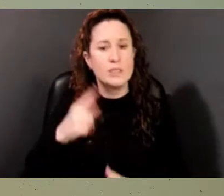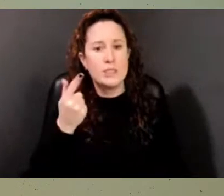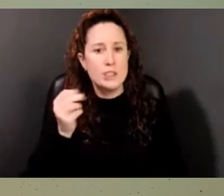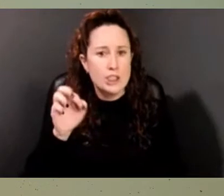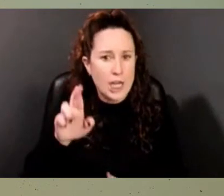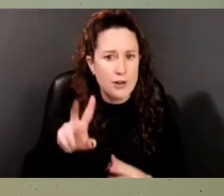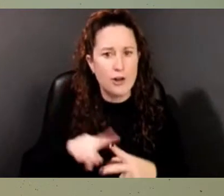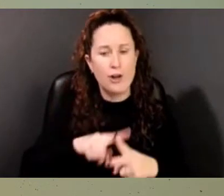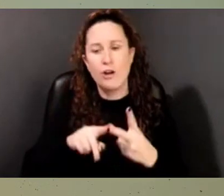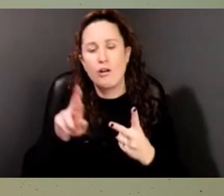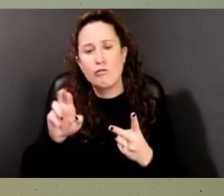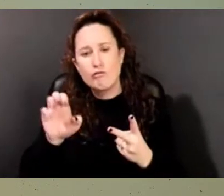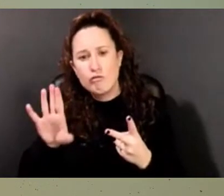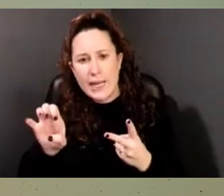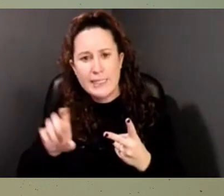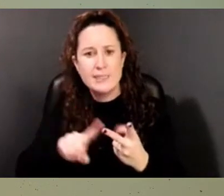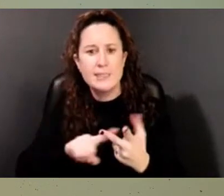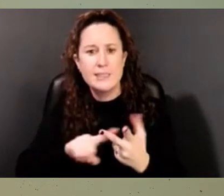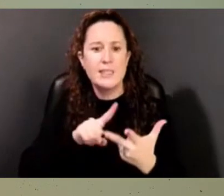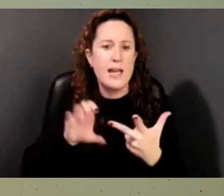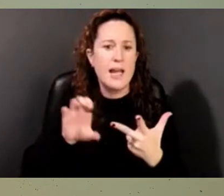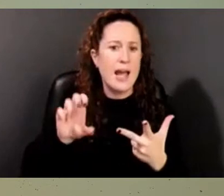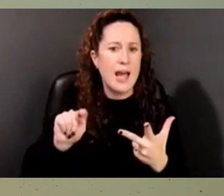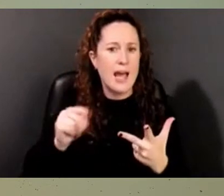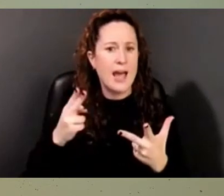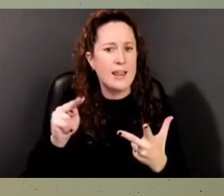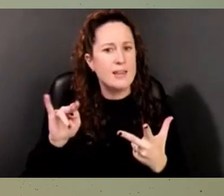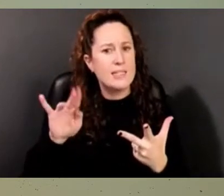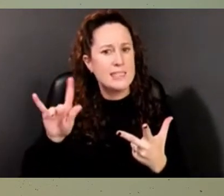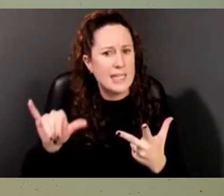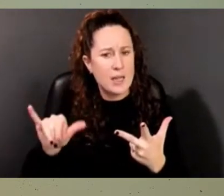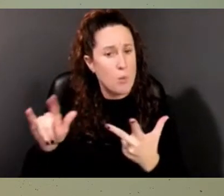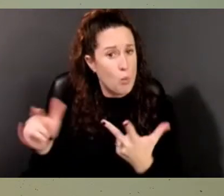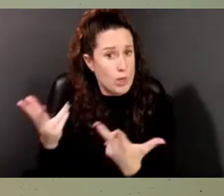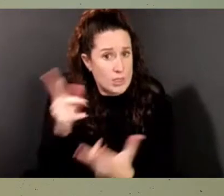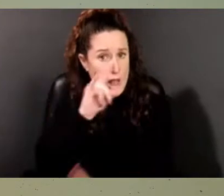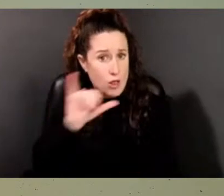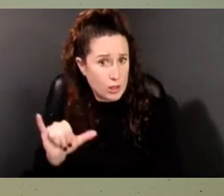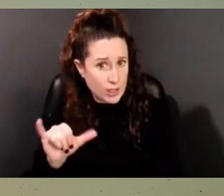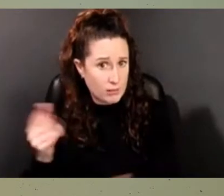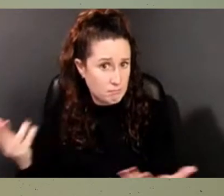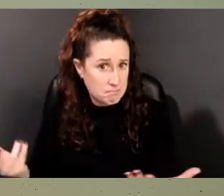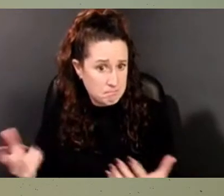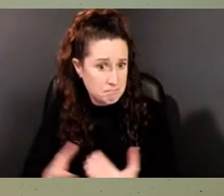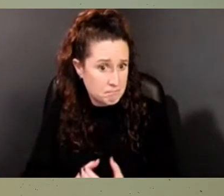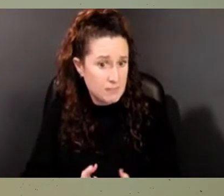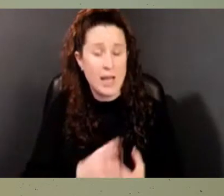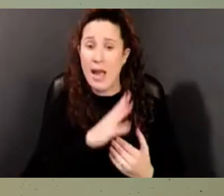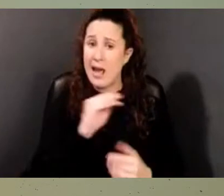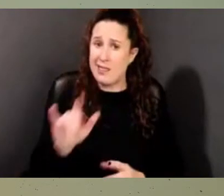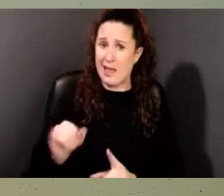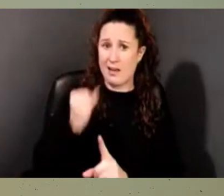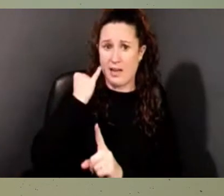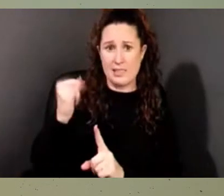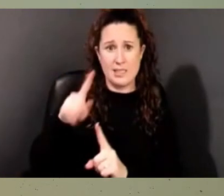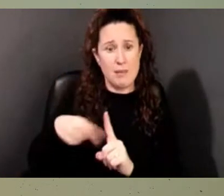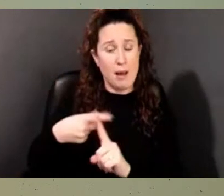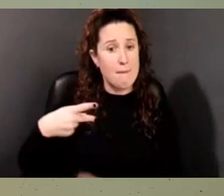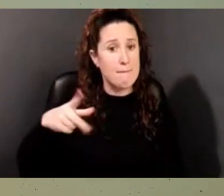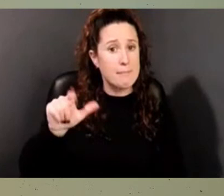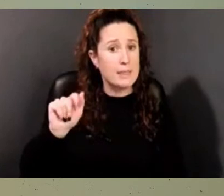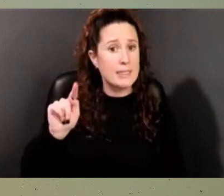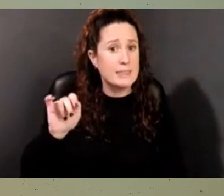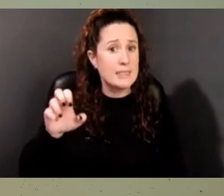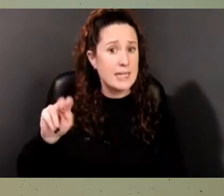ethnicity, right? What does that look like? Also, it disrupts the plantation narrative. As I said, there's a serious idea